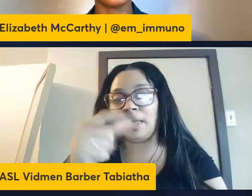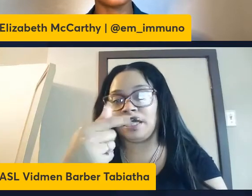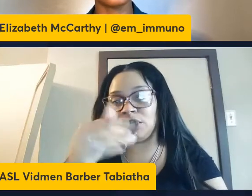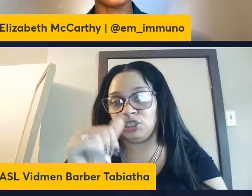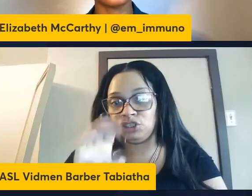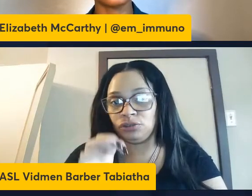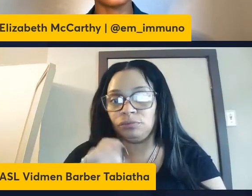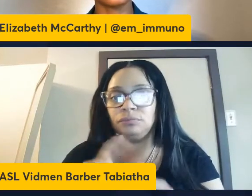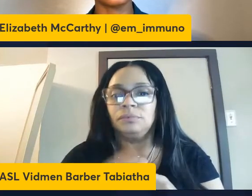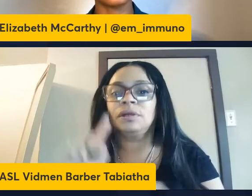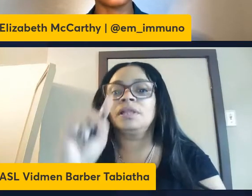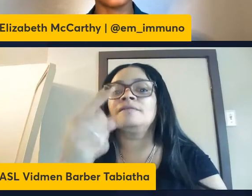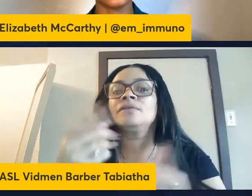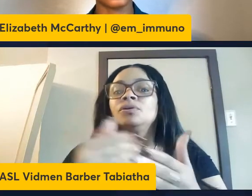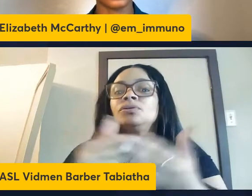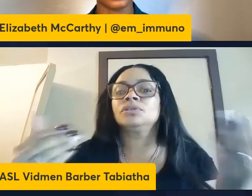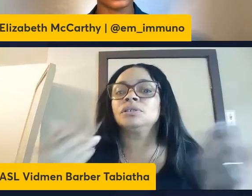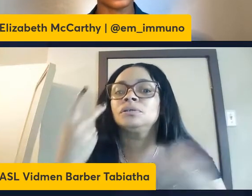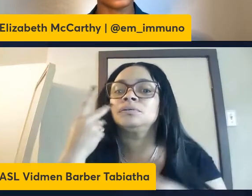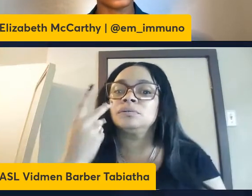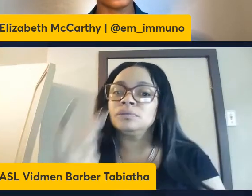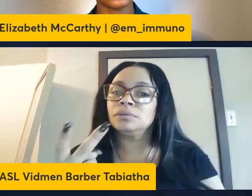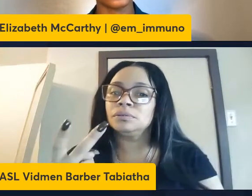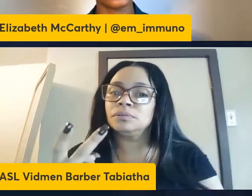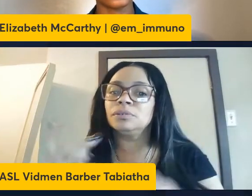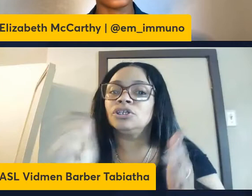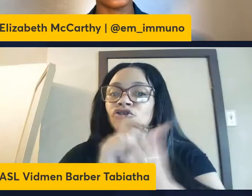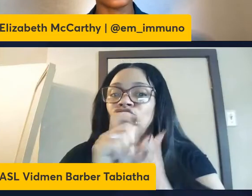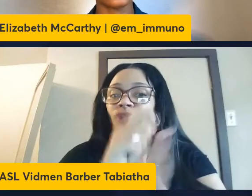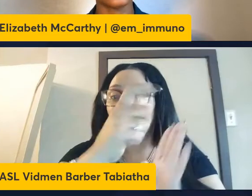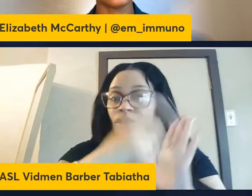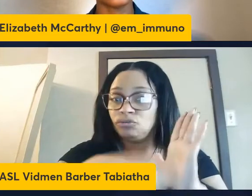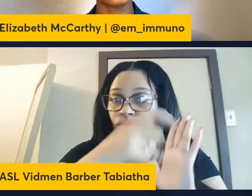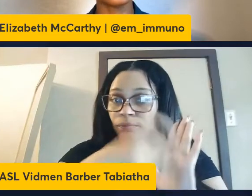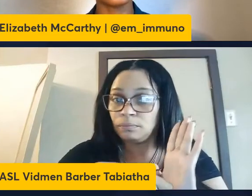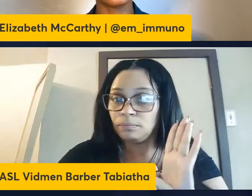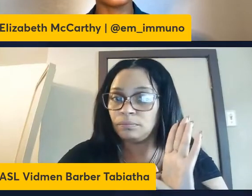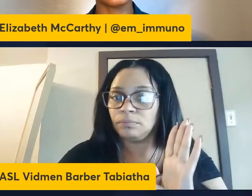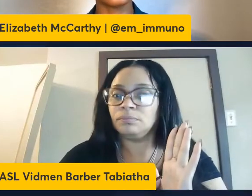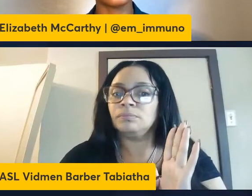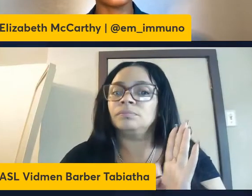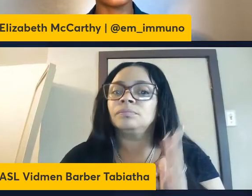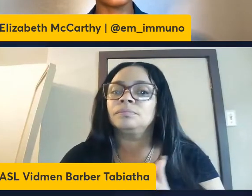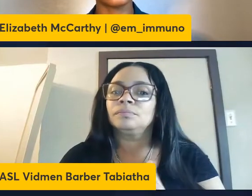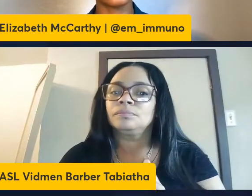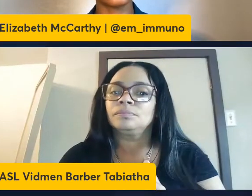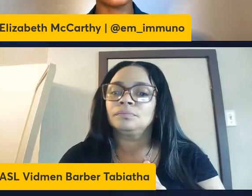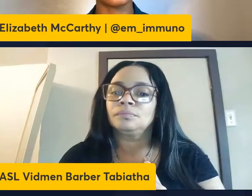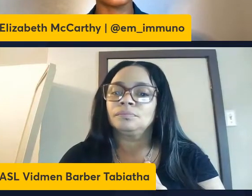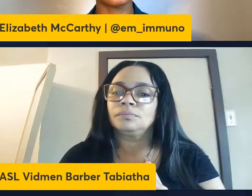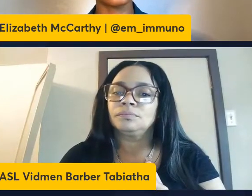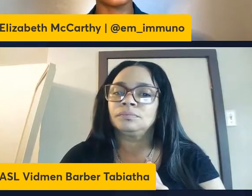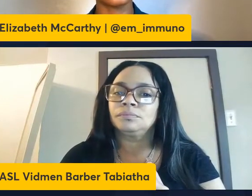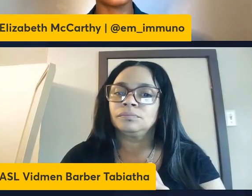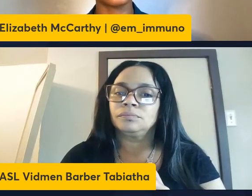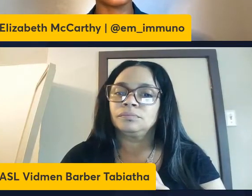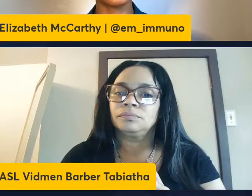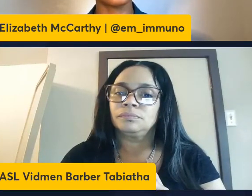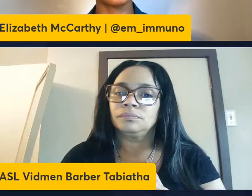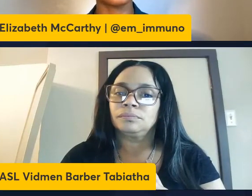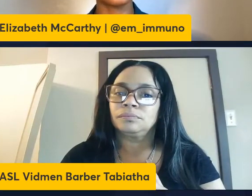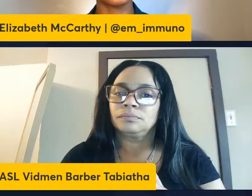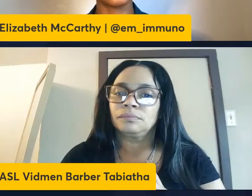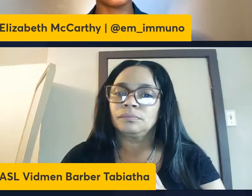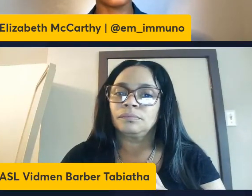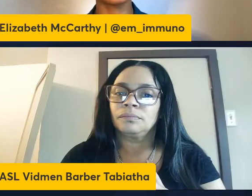think the first things that you'll see are that you are writing scripts to load in your data, to